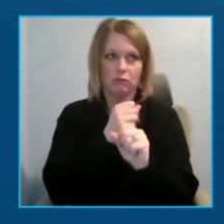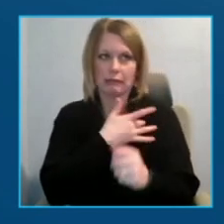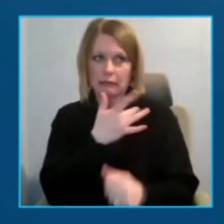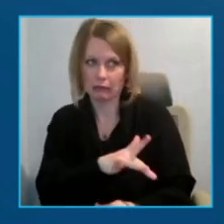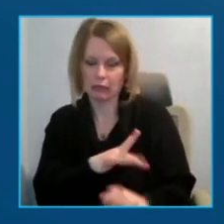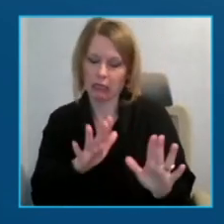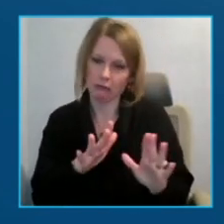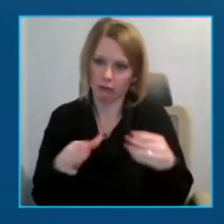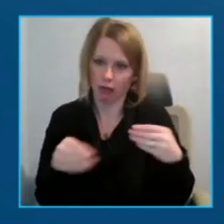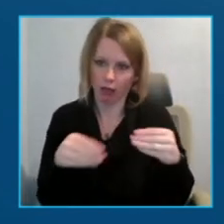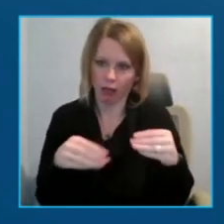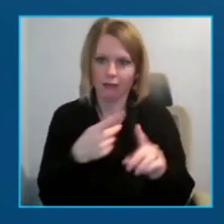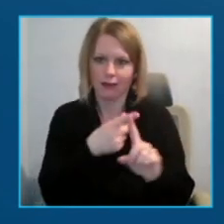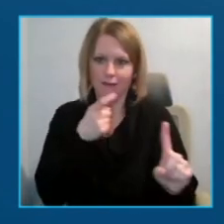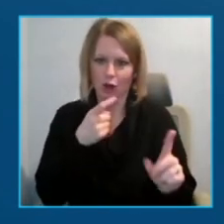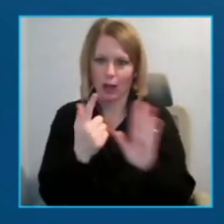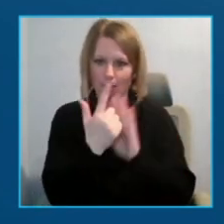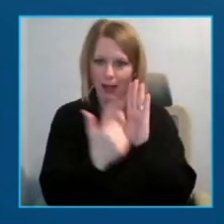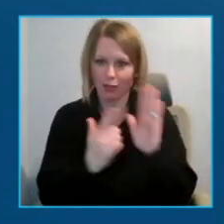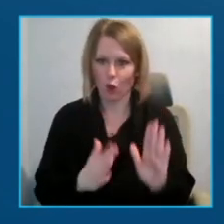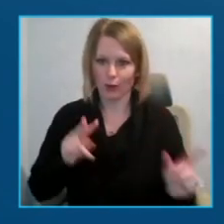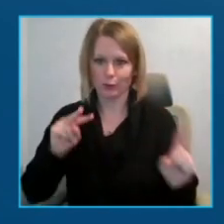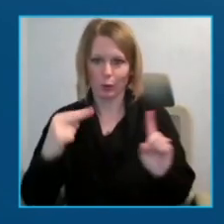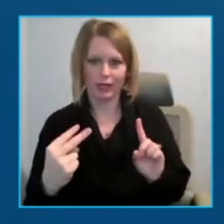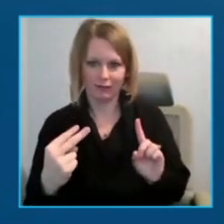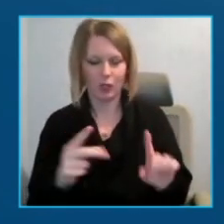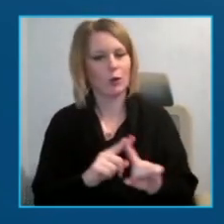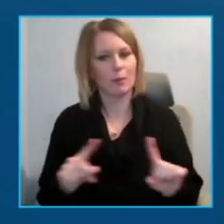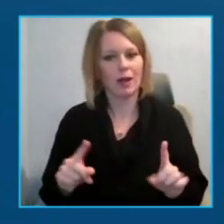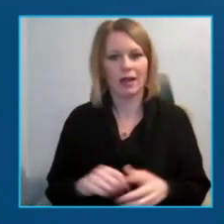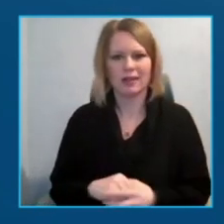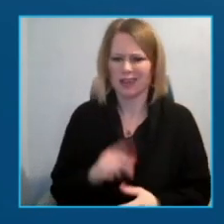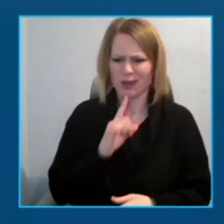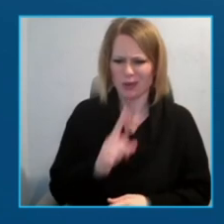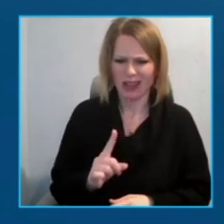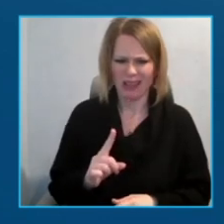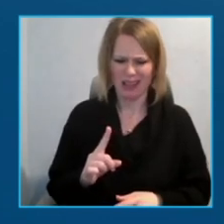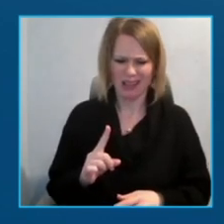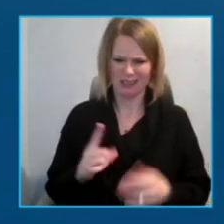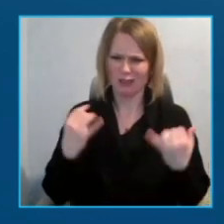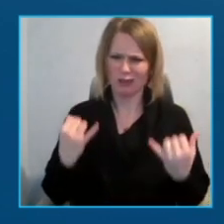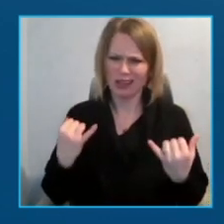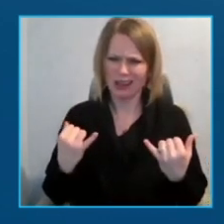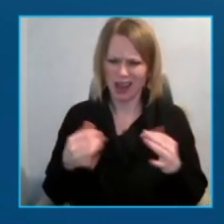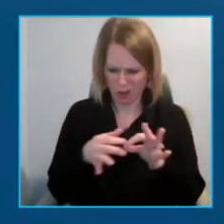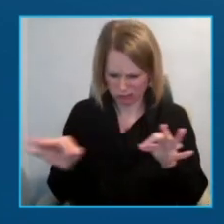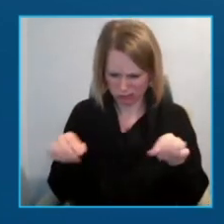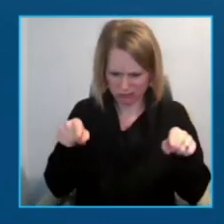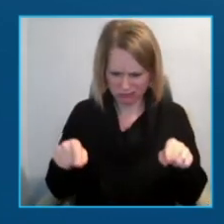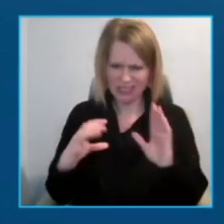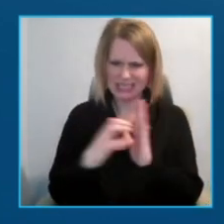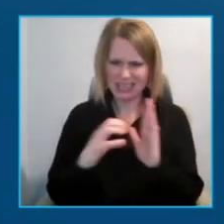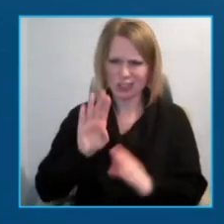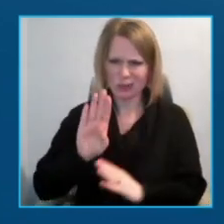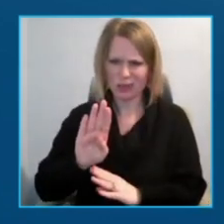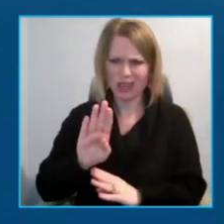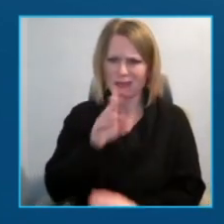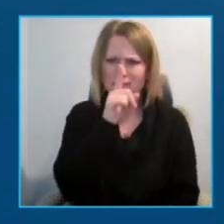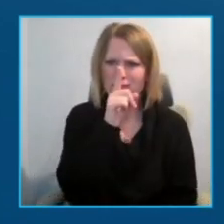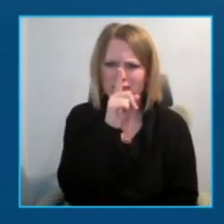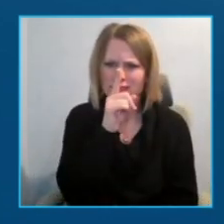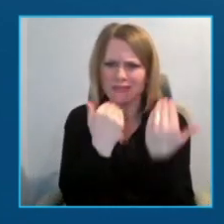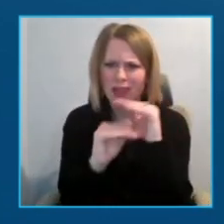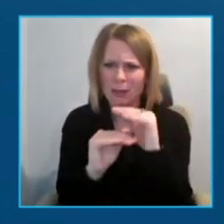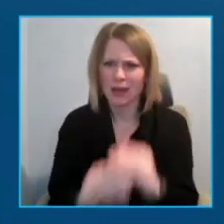B includes no limits whatsoever. And when you look at Article,